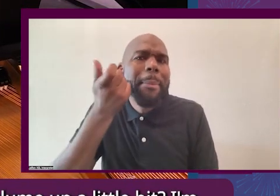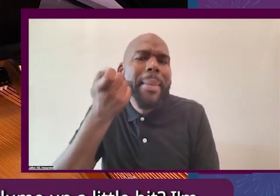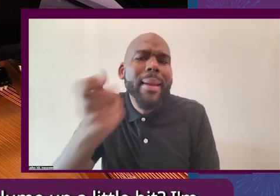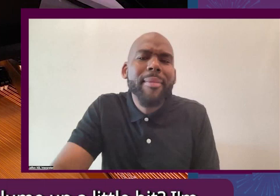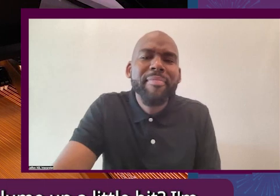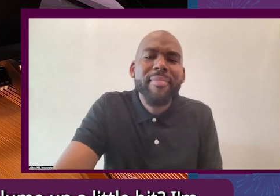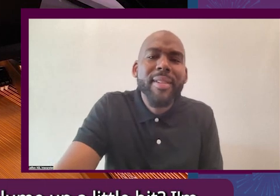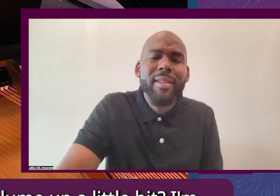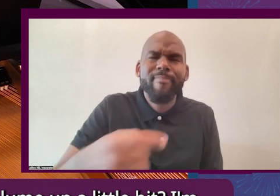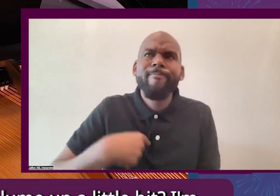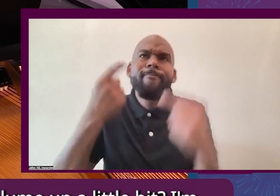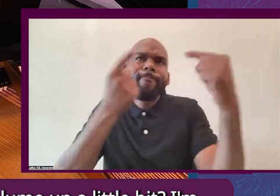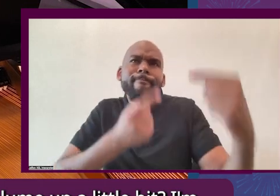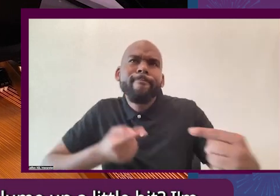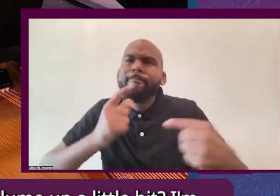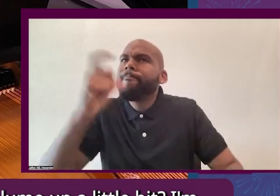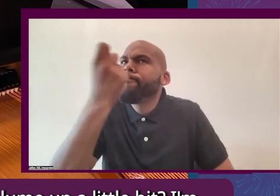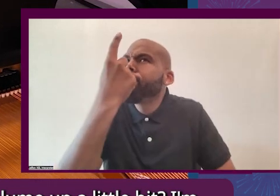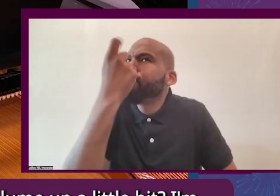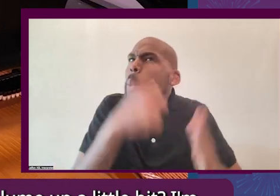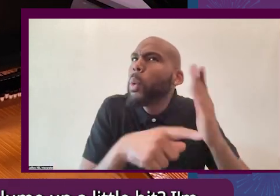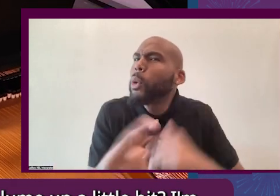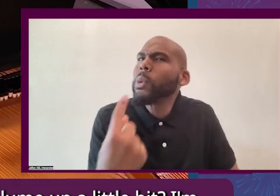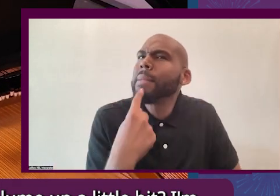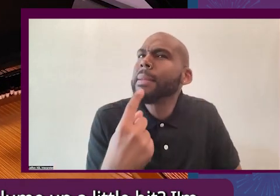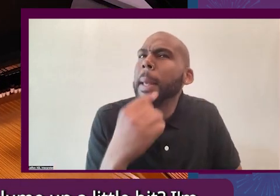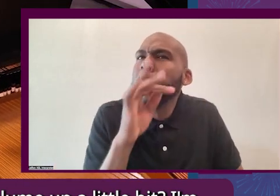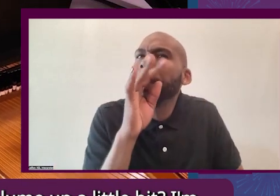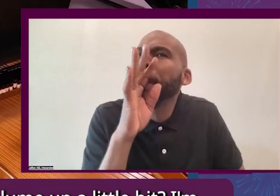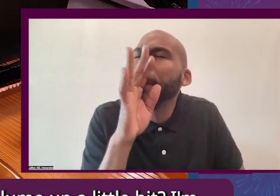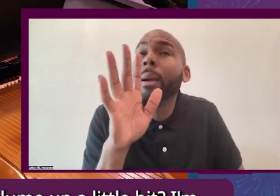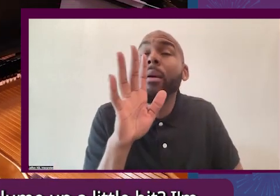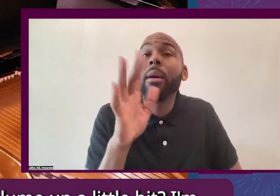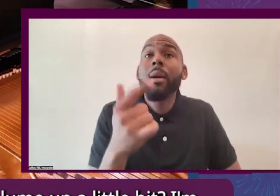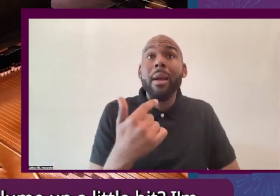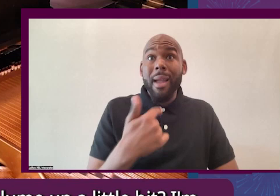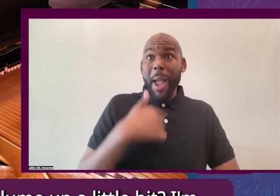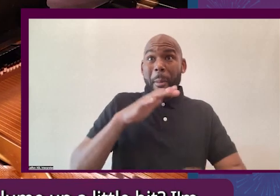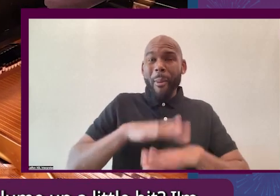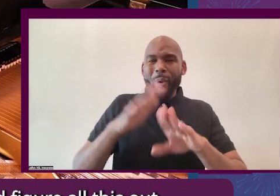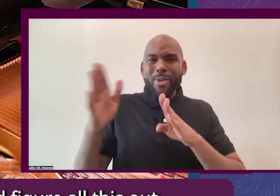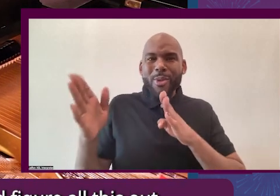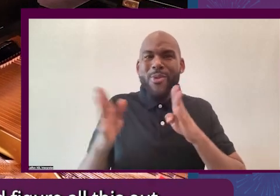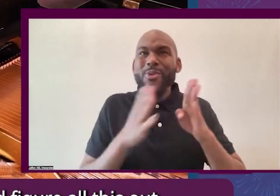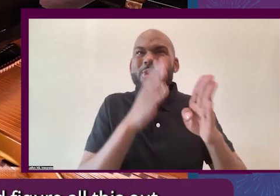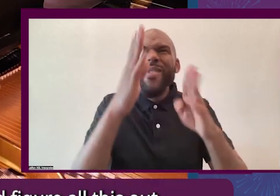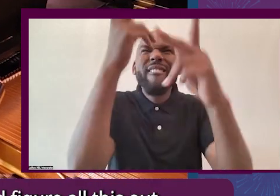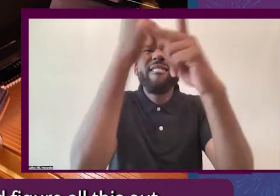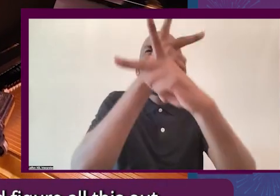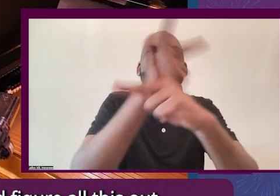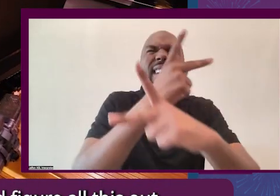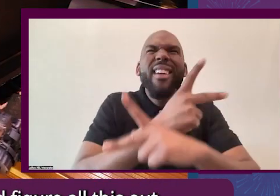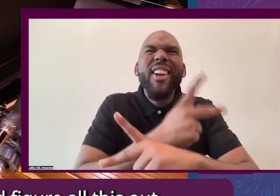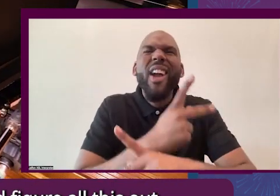little bit? I'm having trouble hearing what you're saying. I'm on my